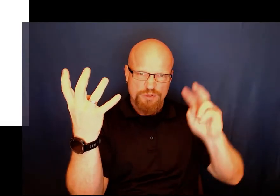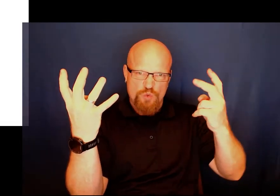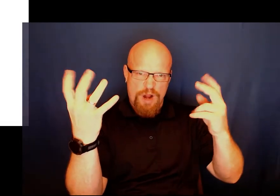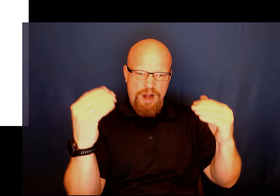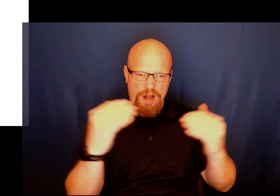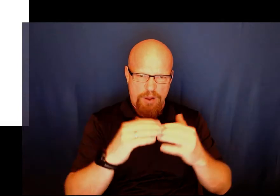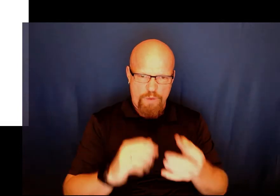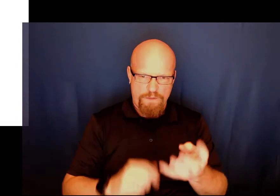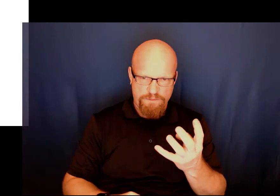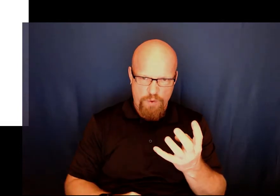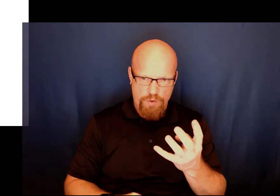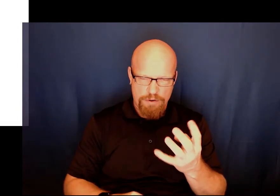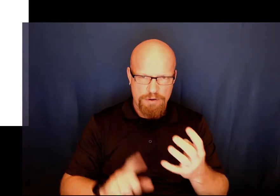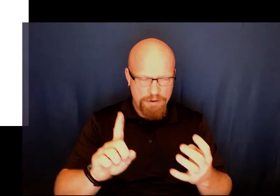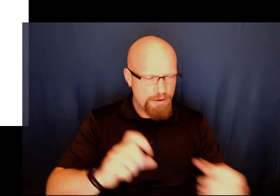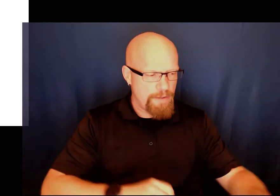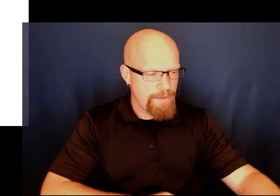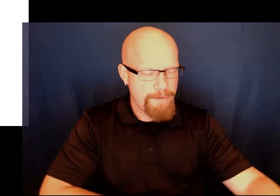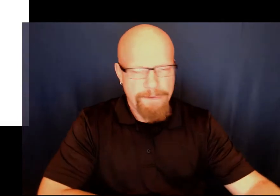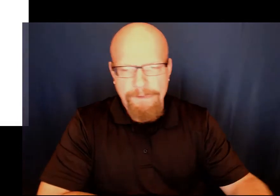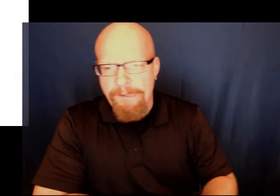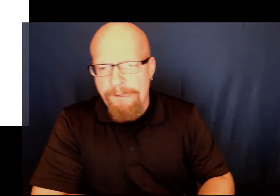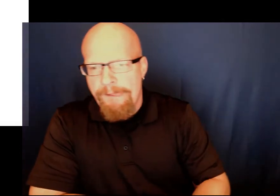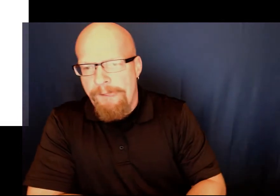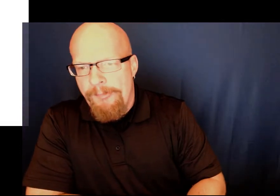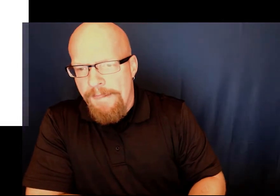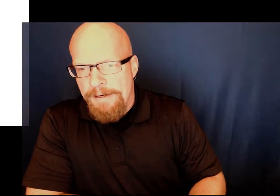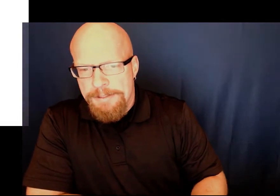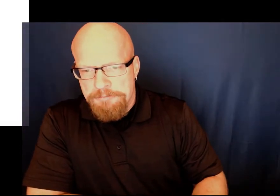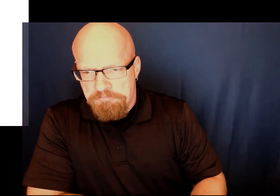what number squared equals 4?